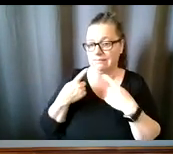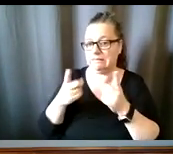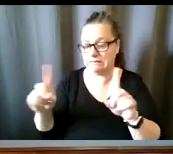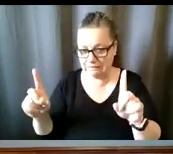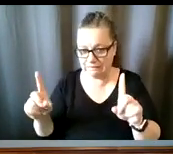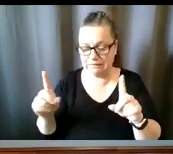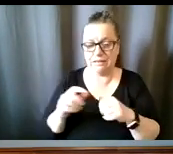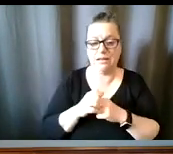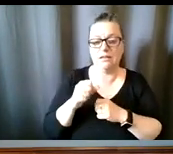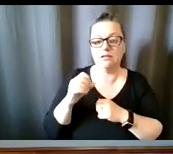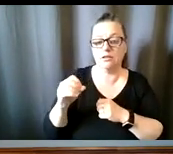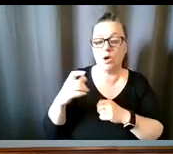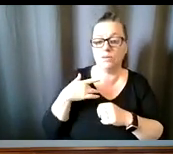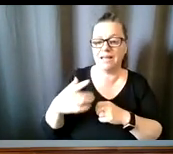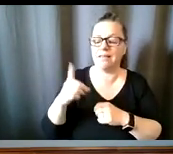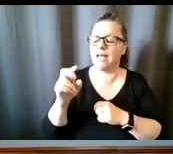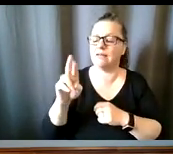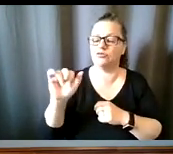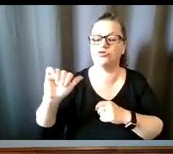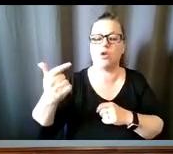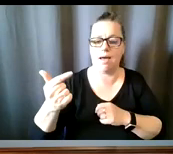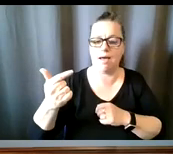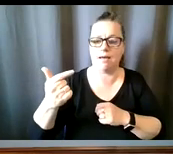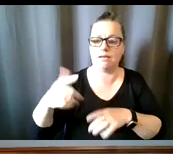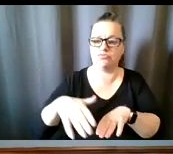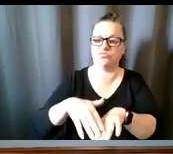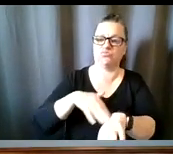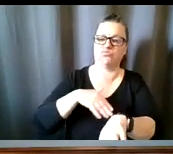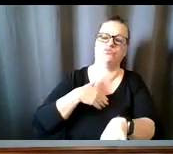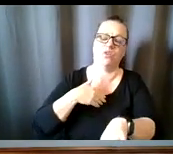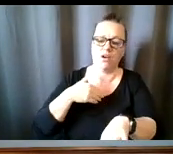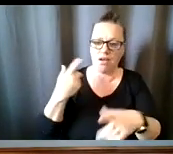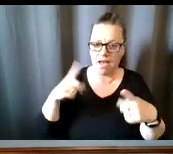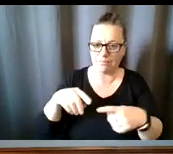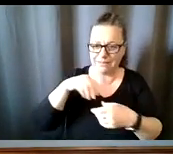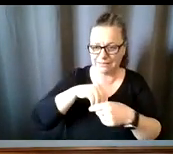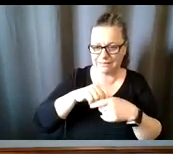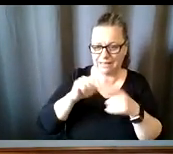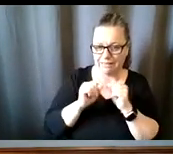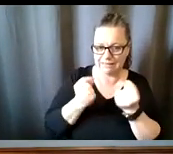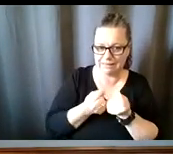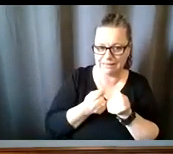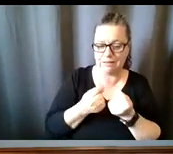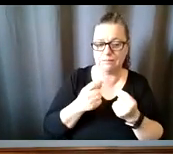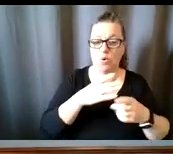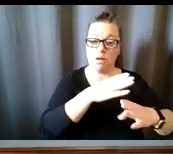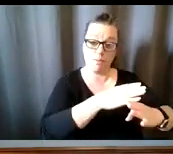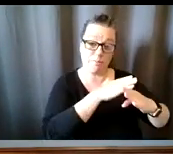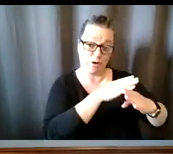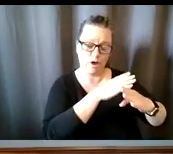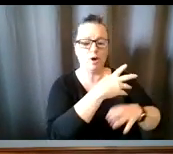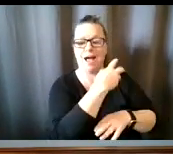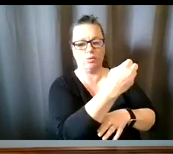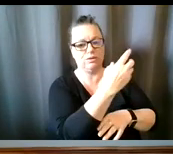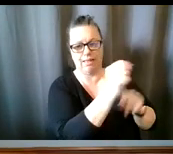And typically the drag is something that happens within the team, whereas this other one, the barrier, is something that was